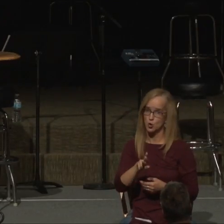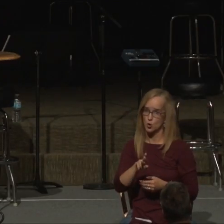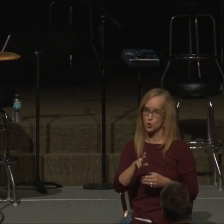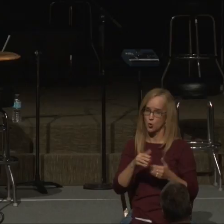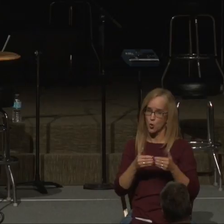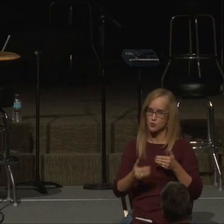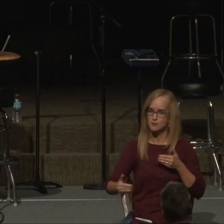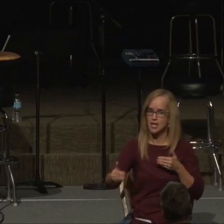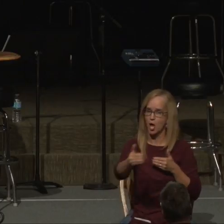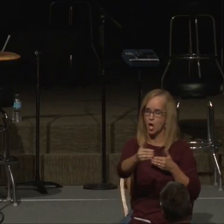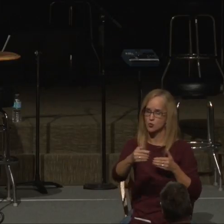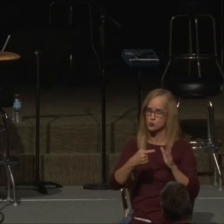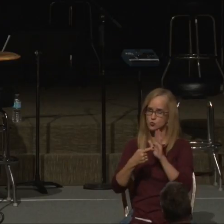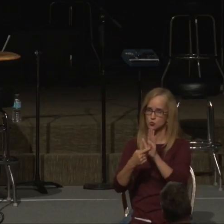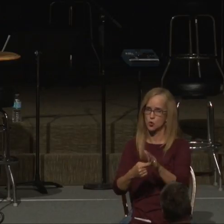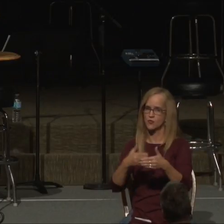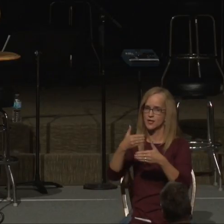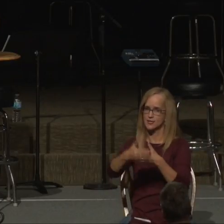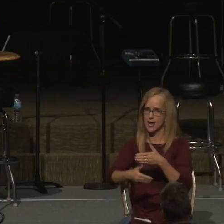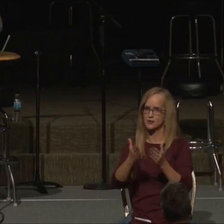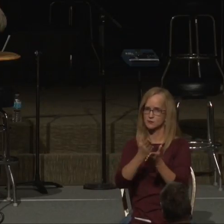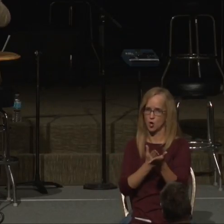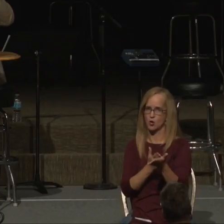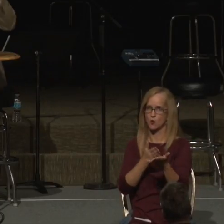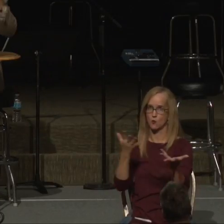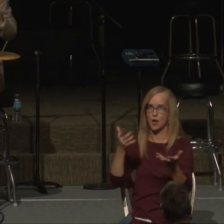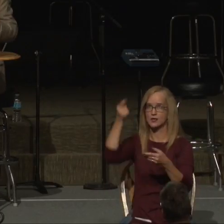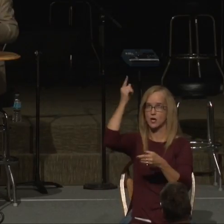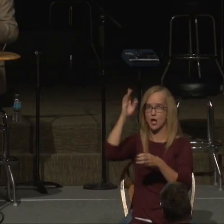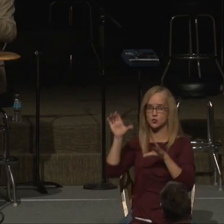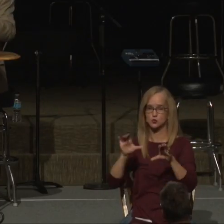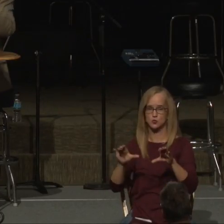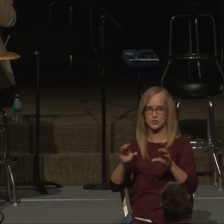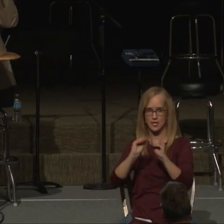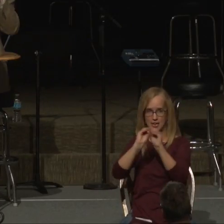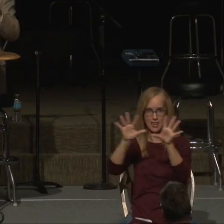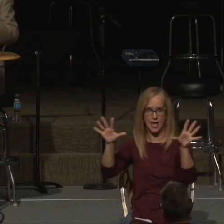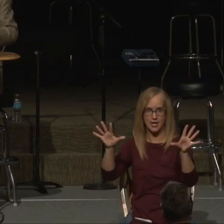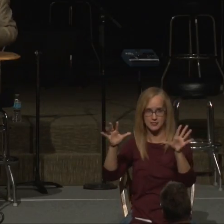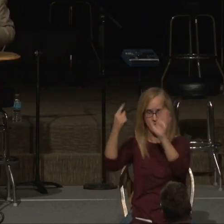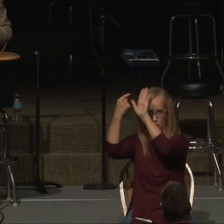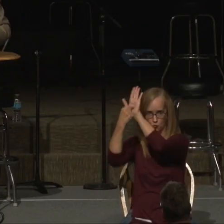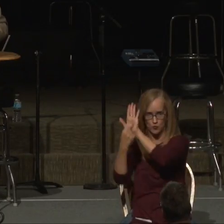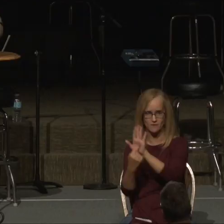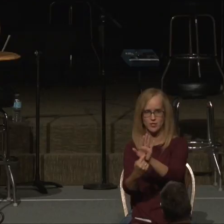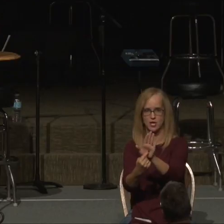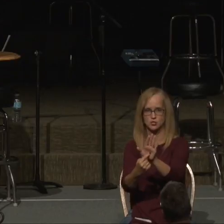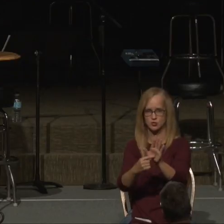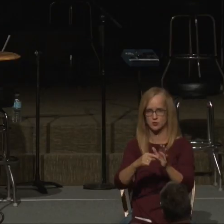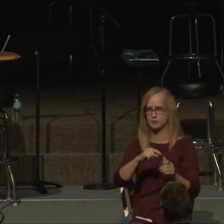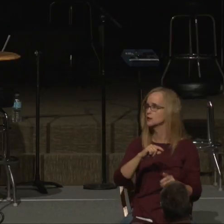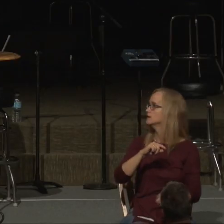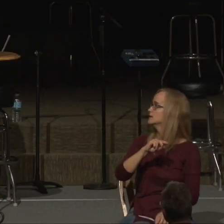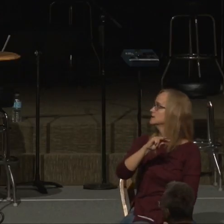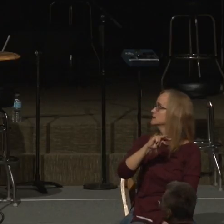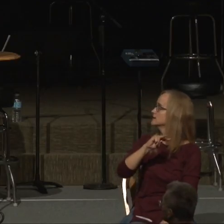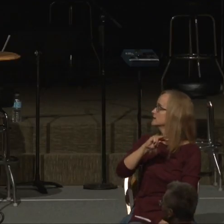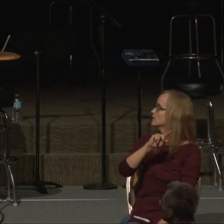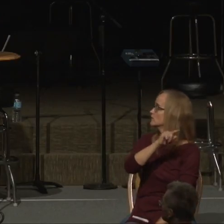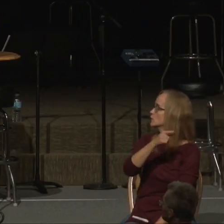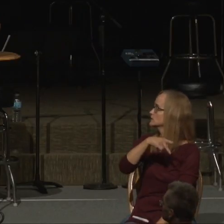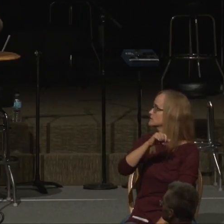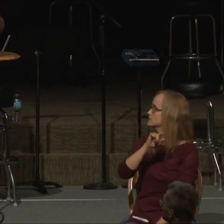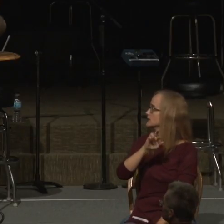show us the next part of what God is doing in this light and revelation. Verse 19, 2 Peter chapter